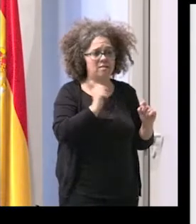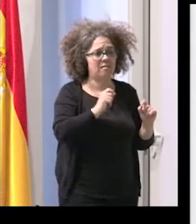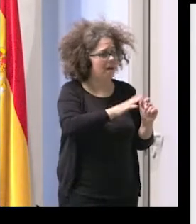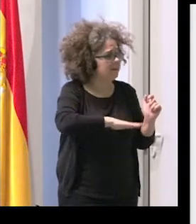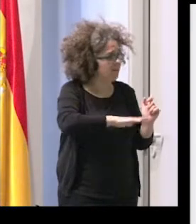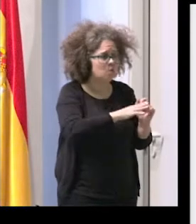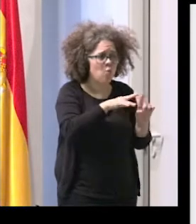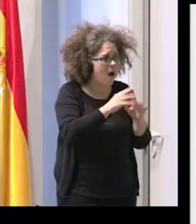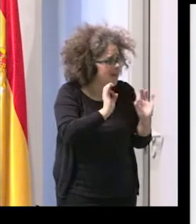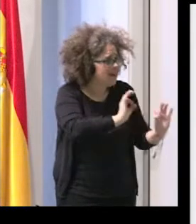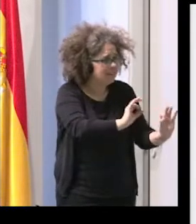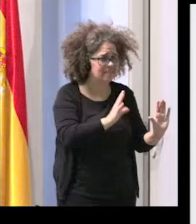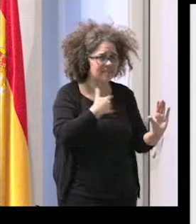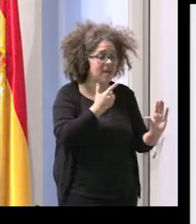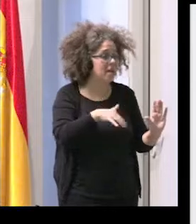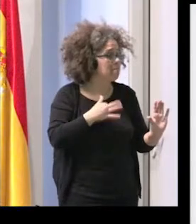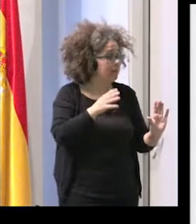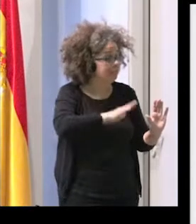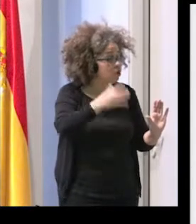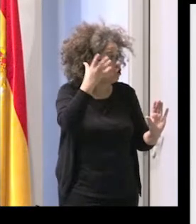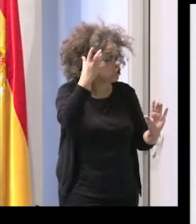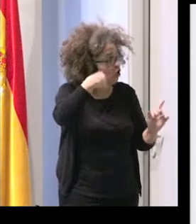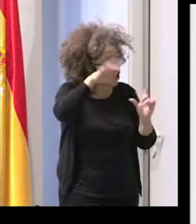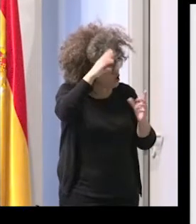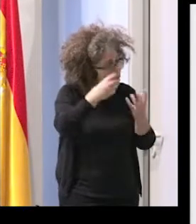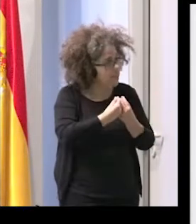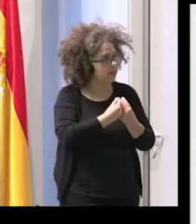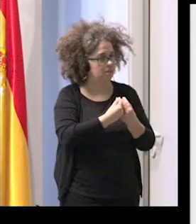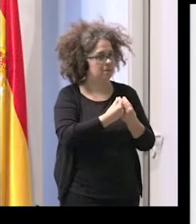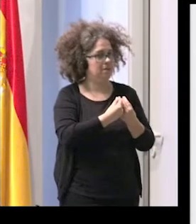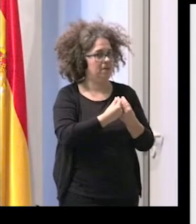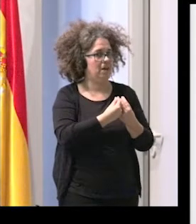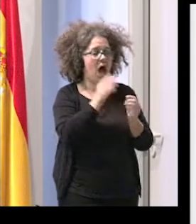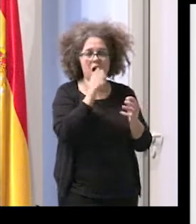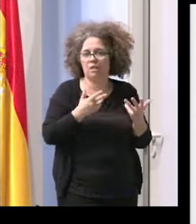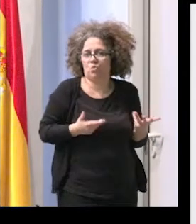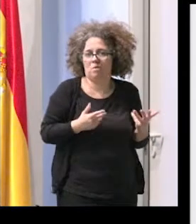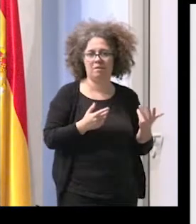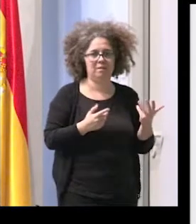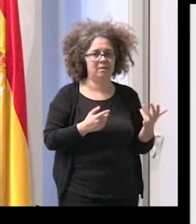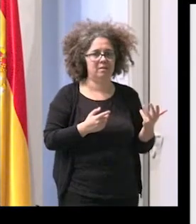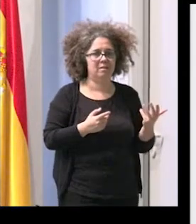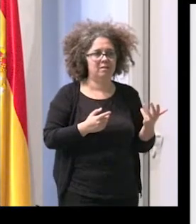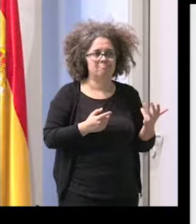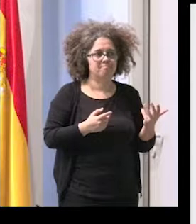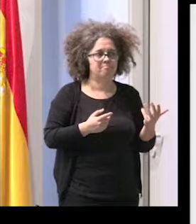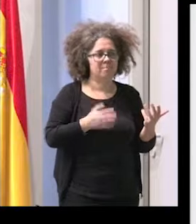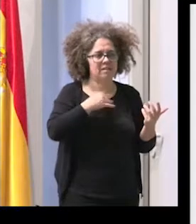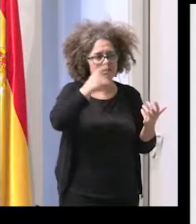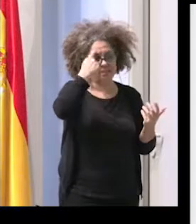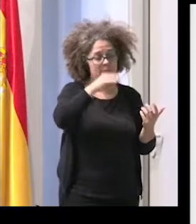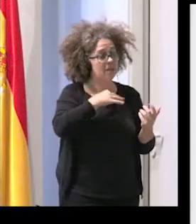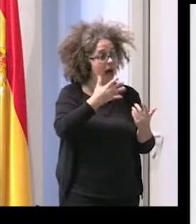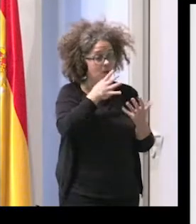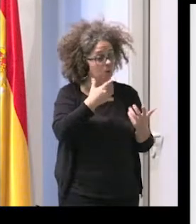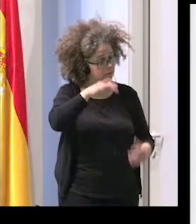wearing cochlear implants because the devices now log the situations that children are in throughout